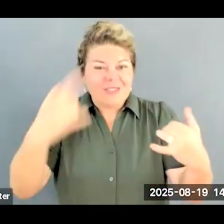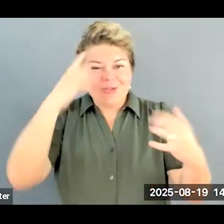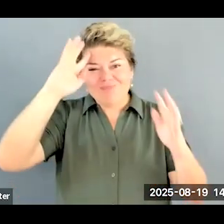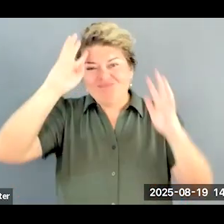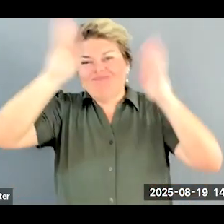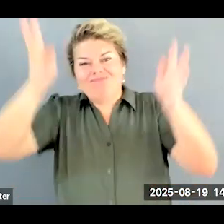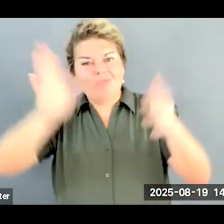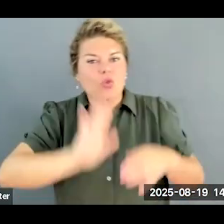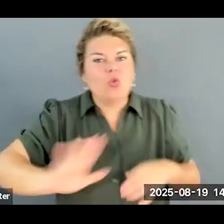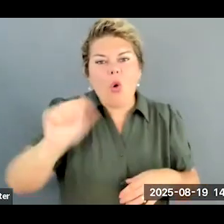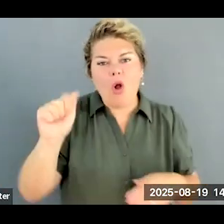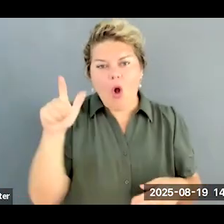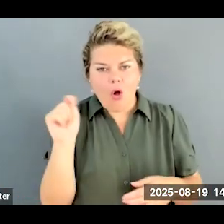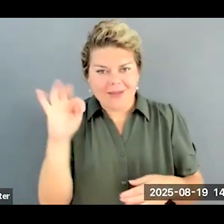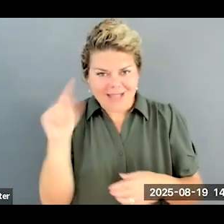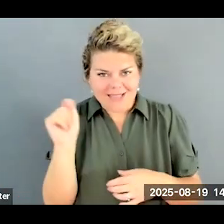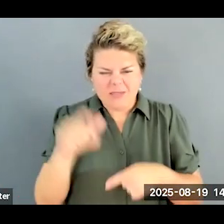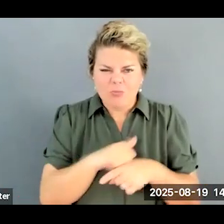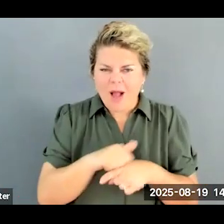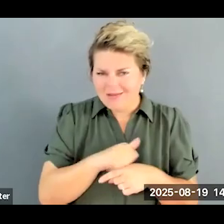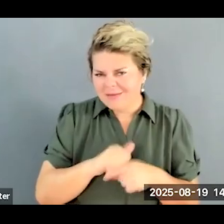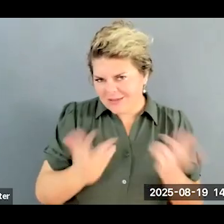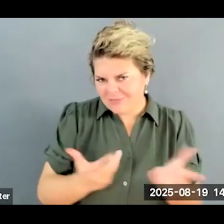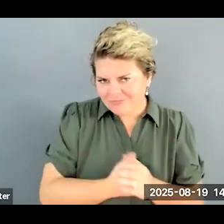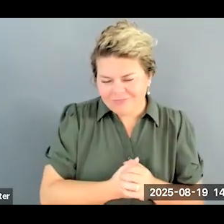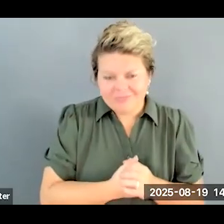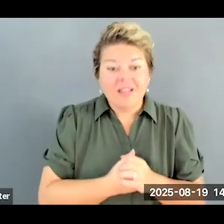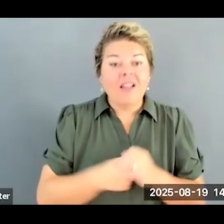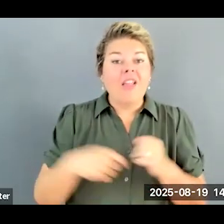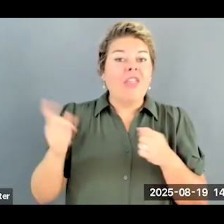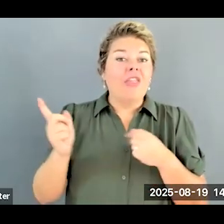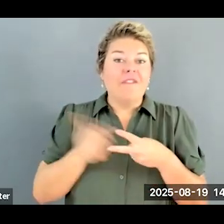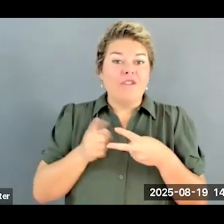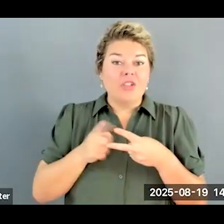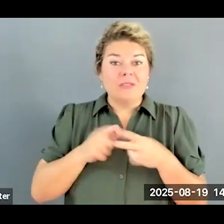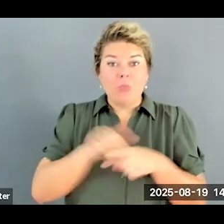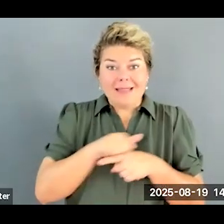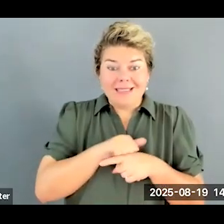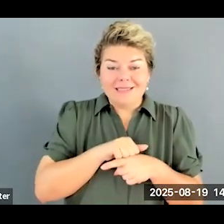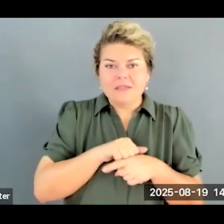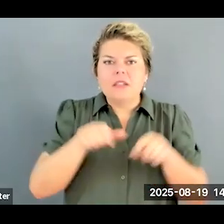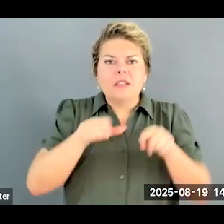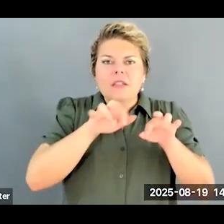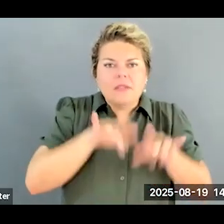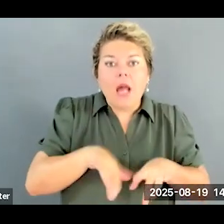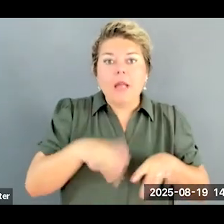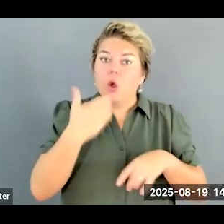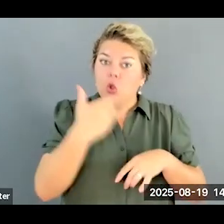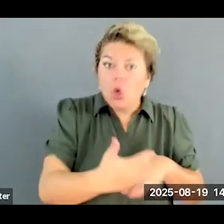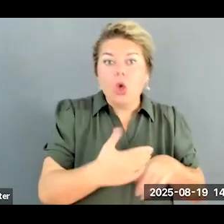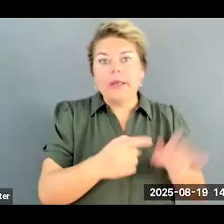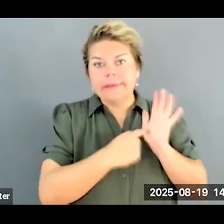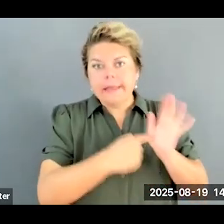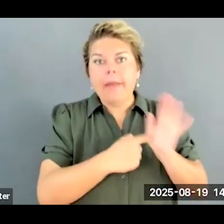their own alt text and get the opportunity to practice. So the first practice is having them write an effective